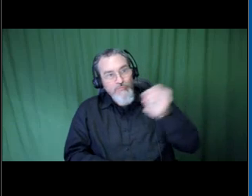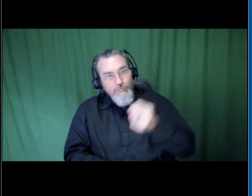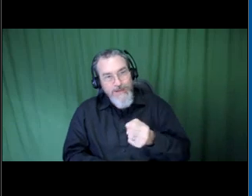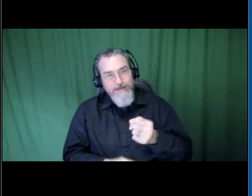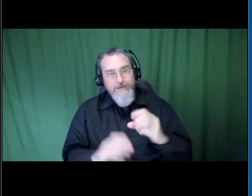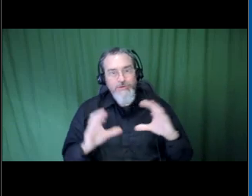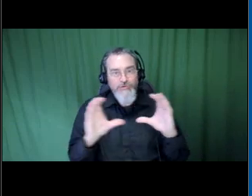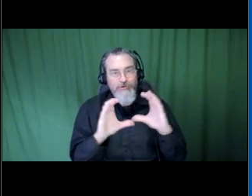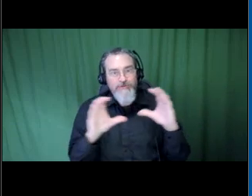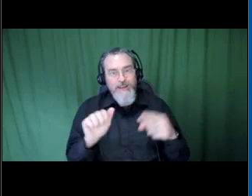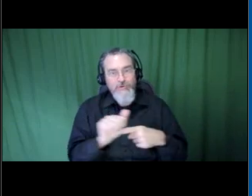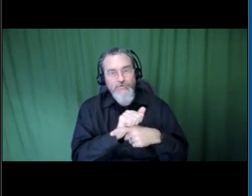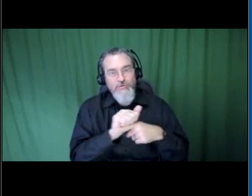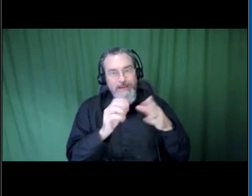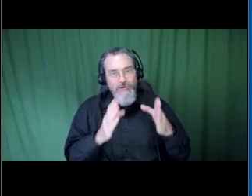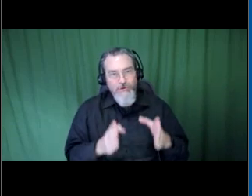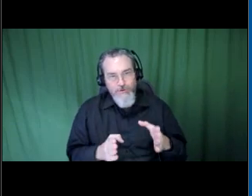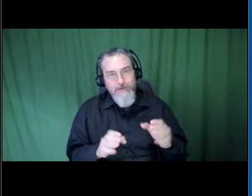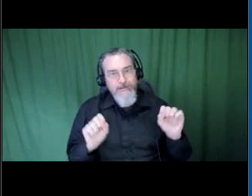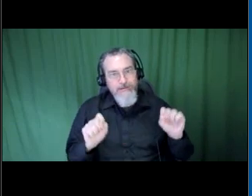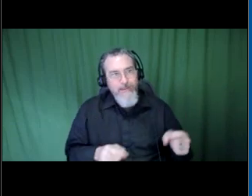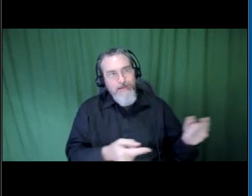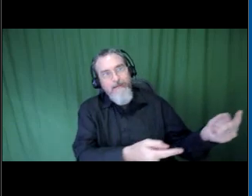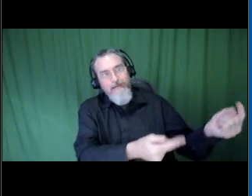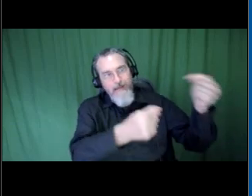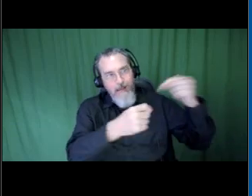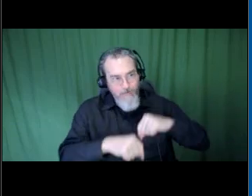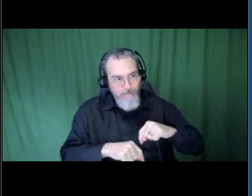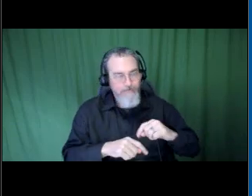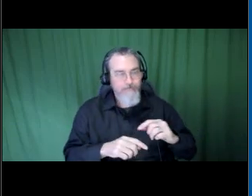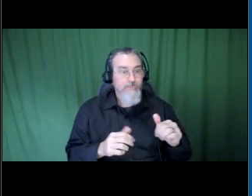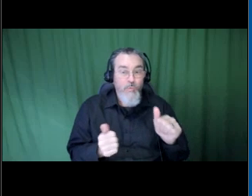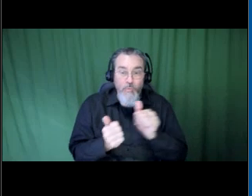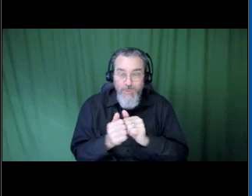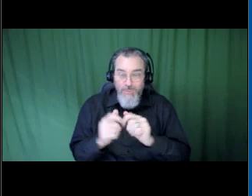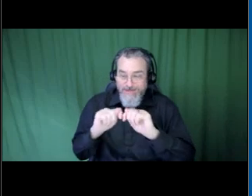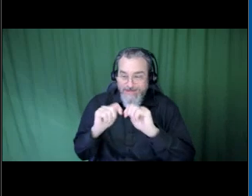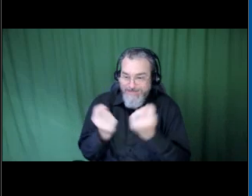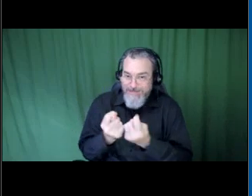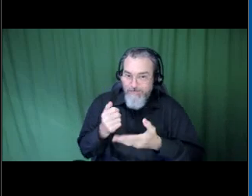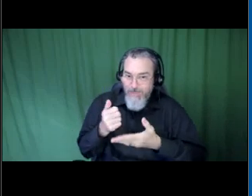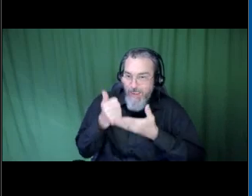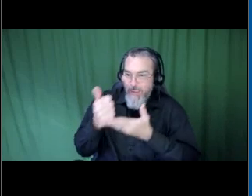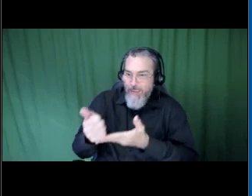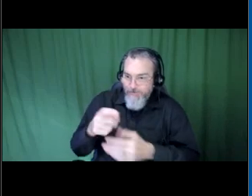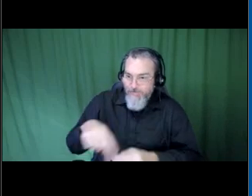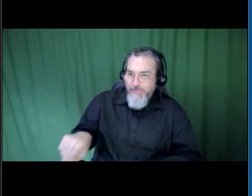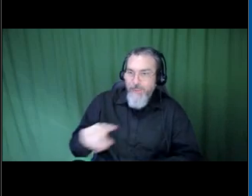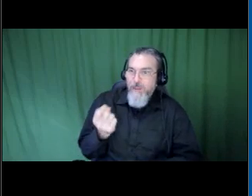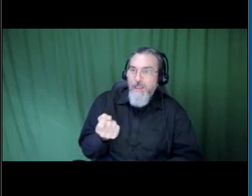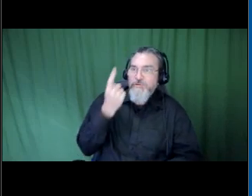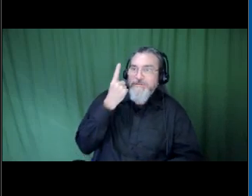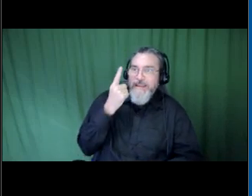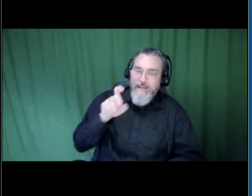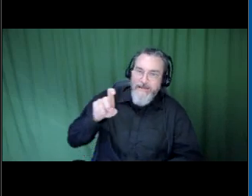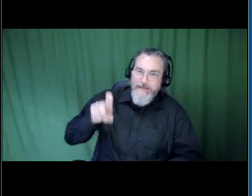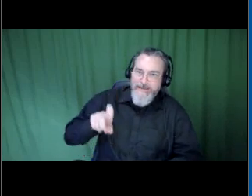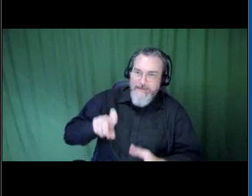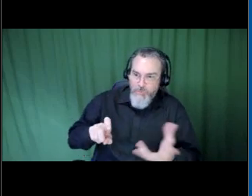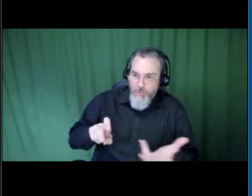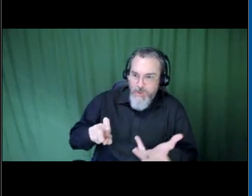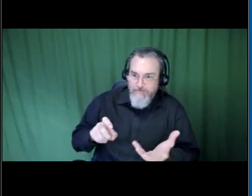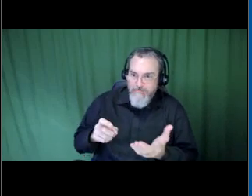training in place and go out with the team and help them understand what they need, both in terms of skill sets on a day-to-day,